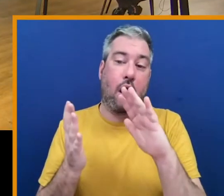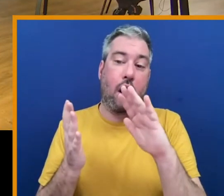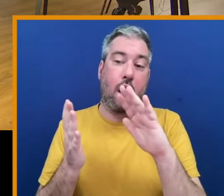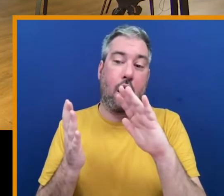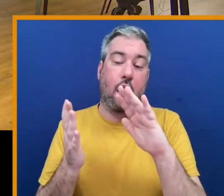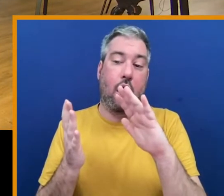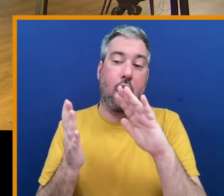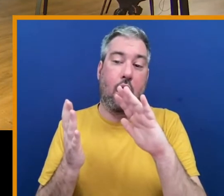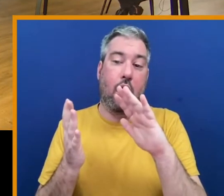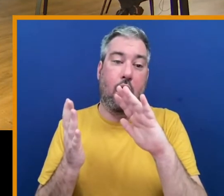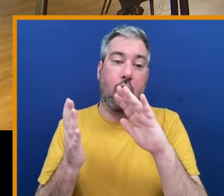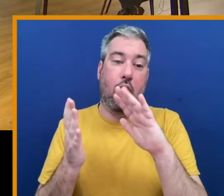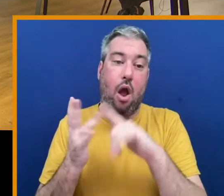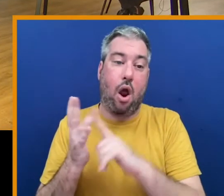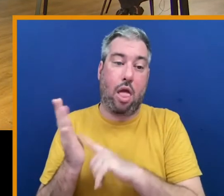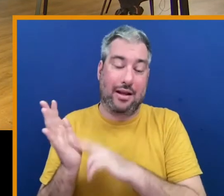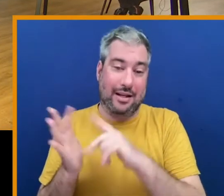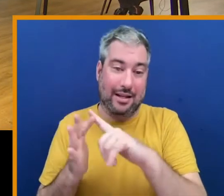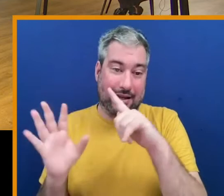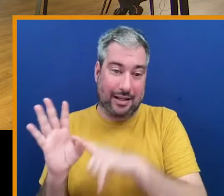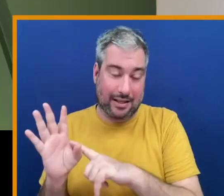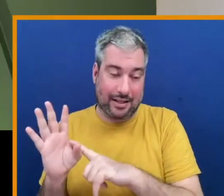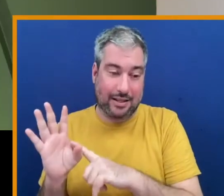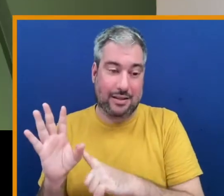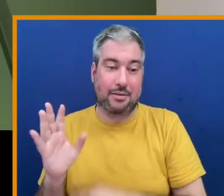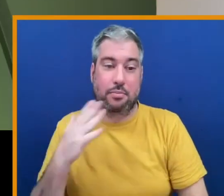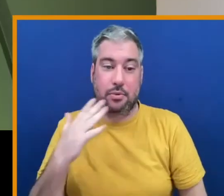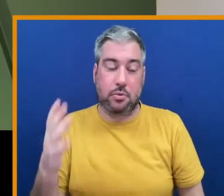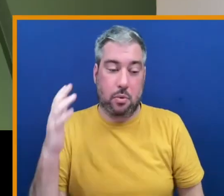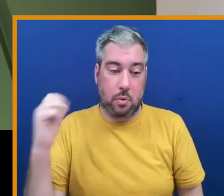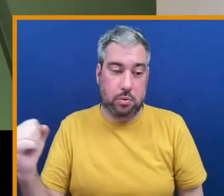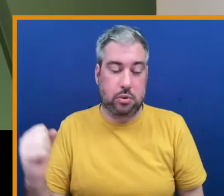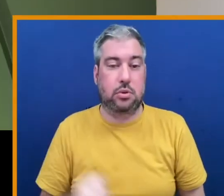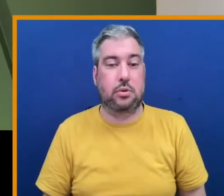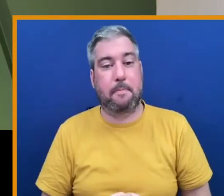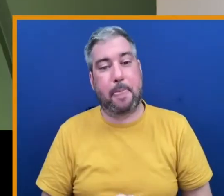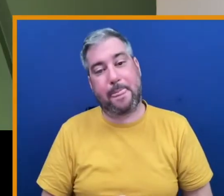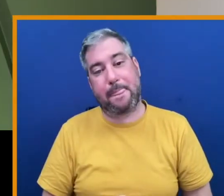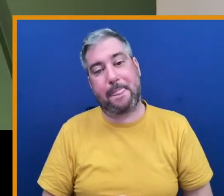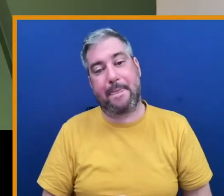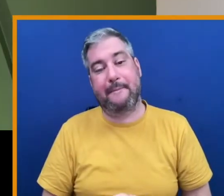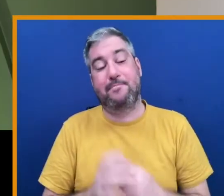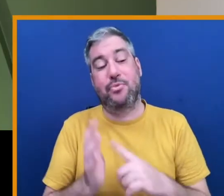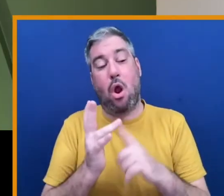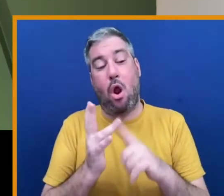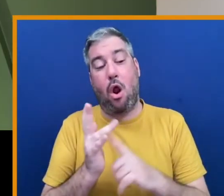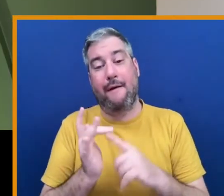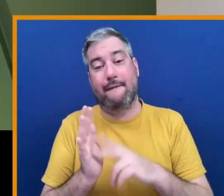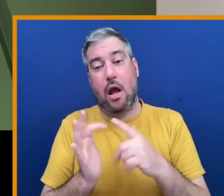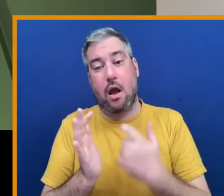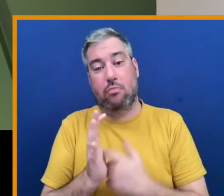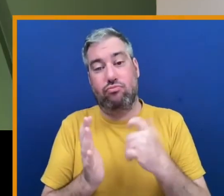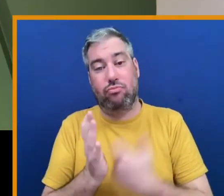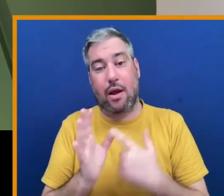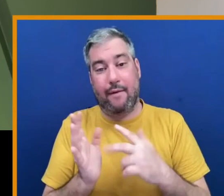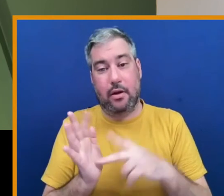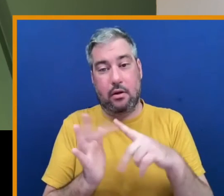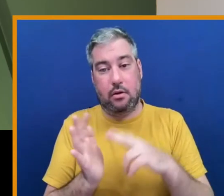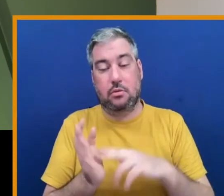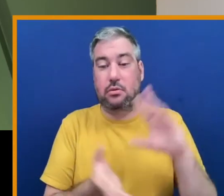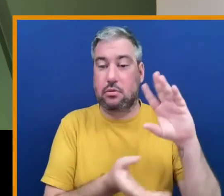on Amendment 3. Ollie. Thank you. Conference. I'd like to thank Christine for proposing this motion and